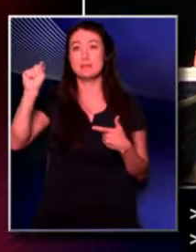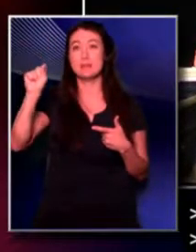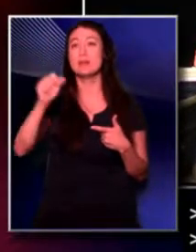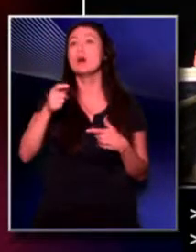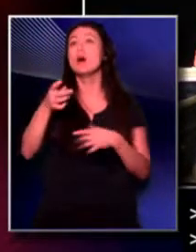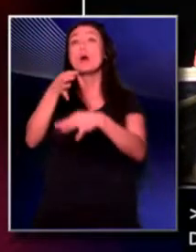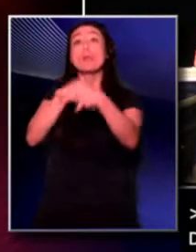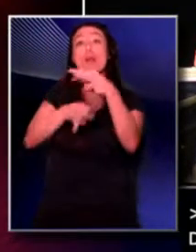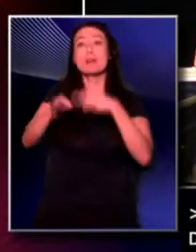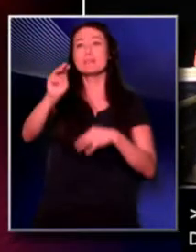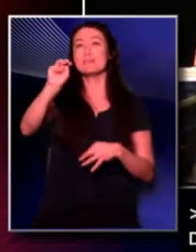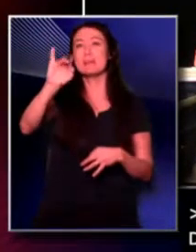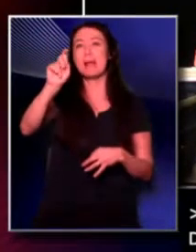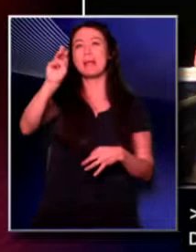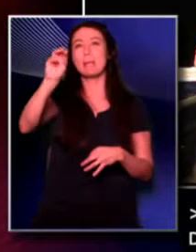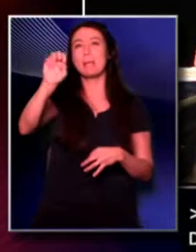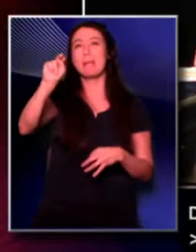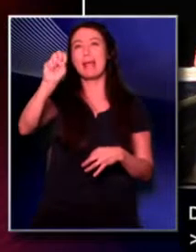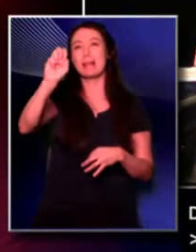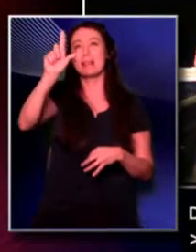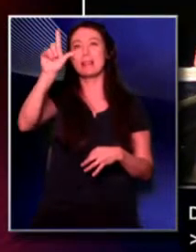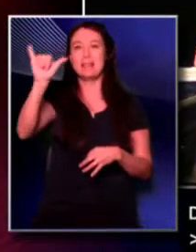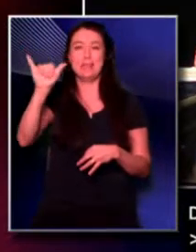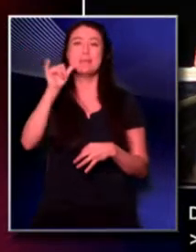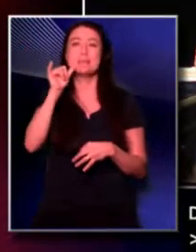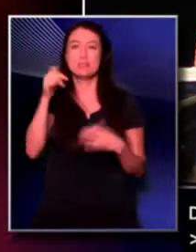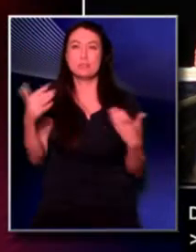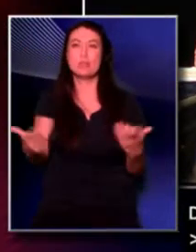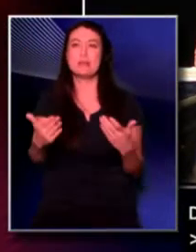Proxy Mike Manley, so she's present by proxy.